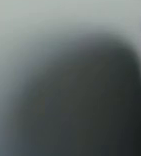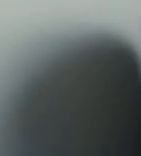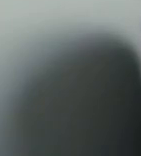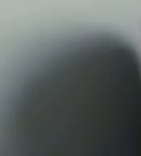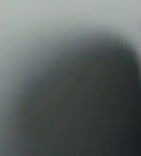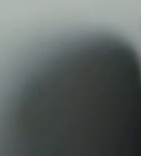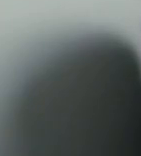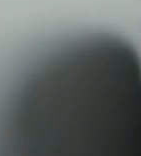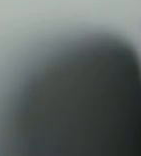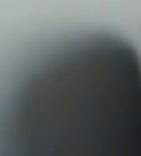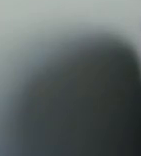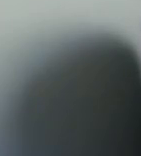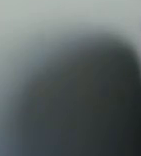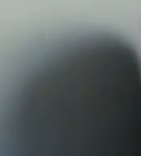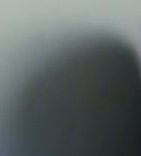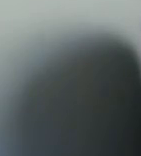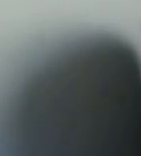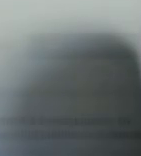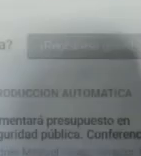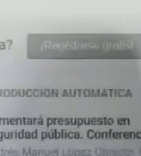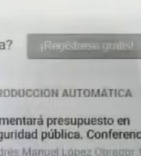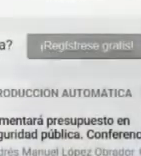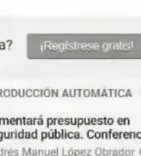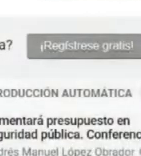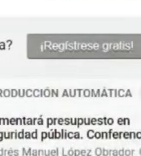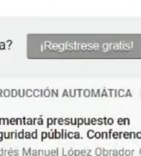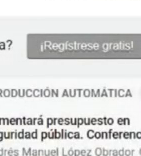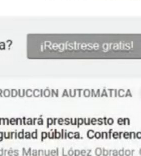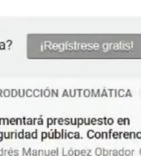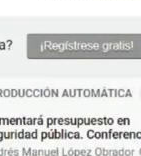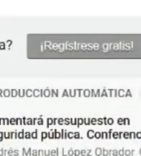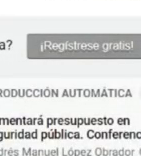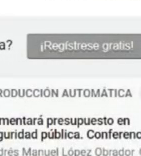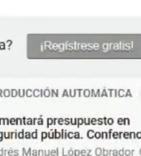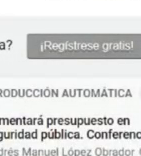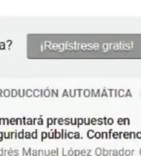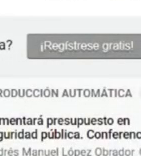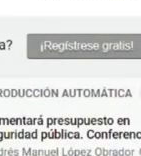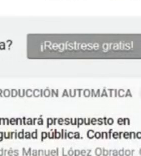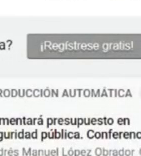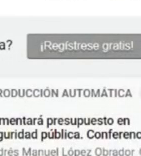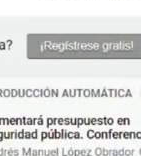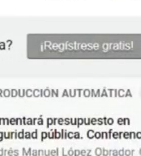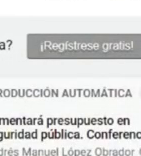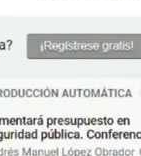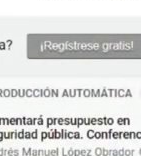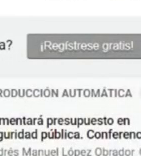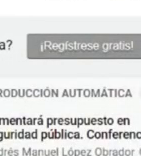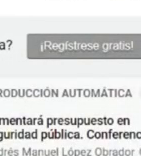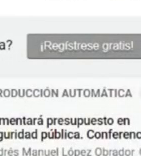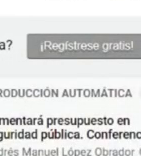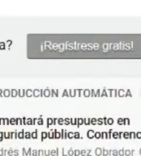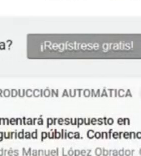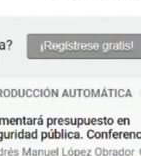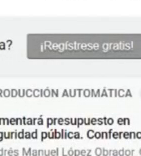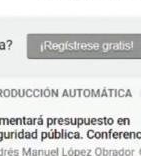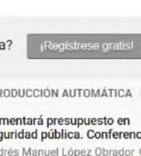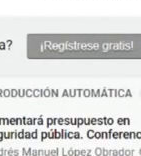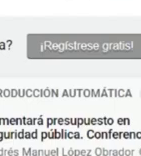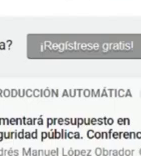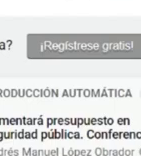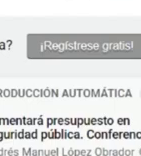este desaguisado, honestamente, de Univision. Y después la pregunta es, ¿y dónde estuvo Univision, por ejemplo, en la crisis de Ecuador?